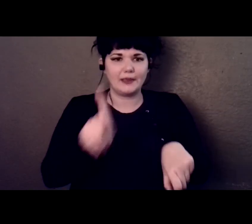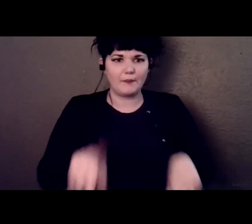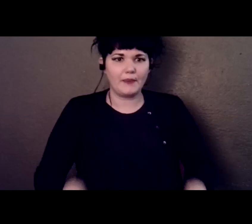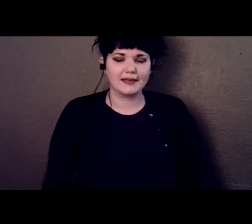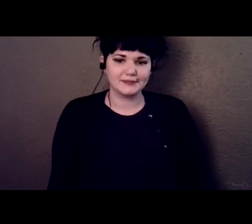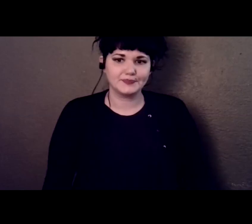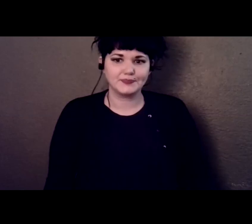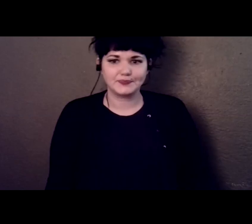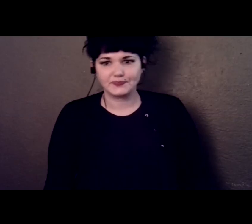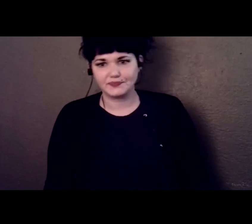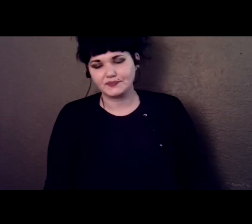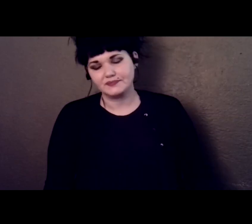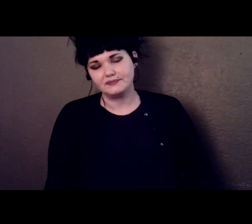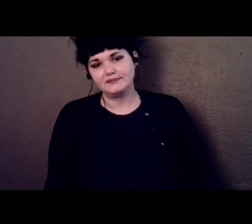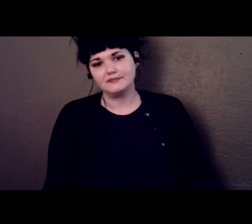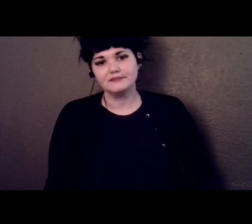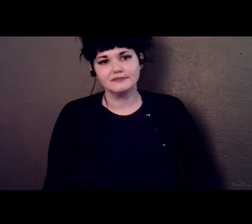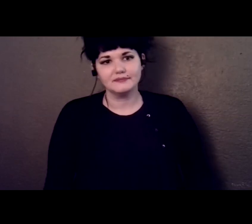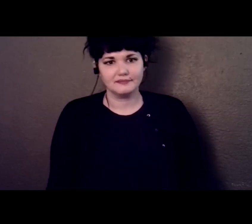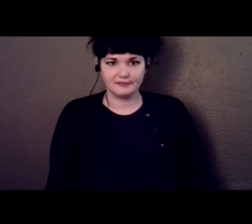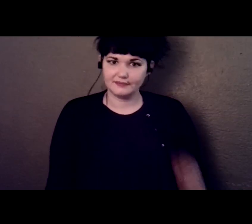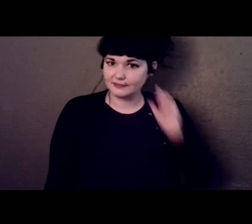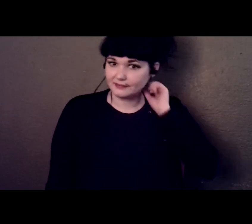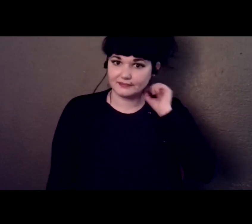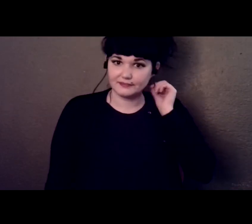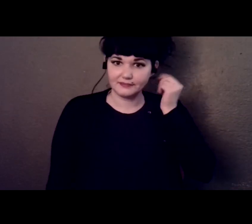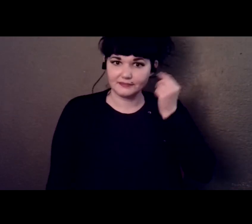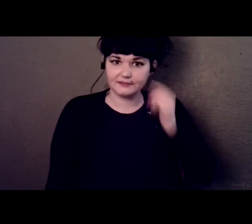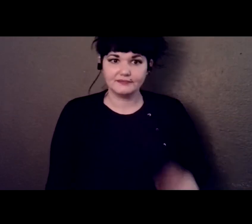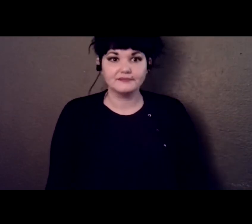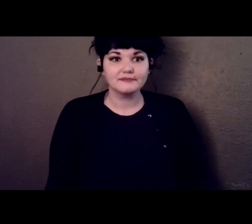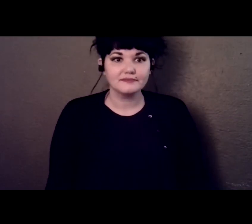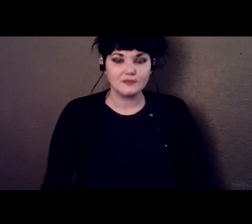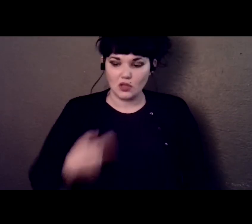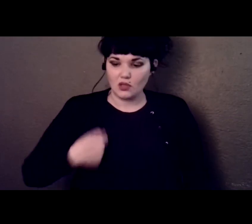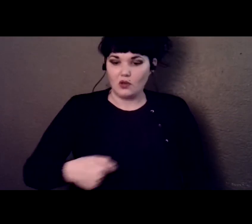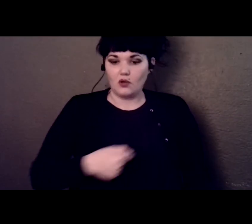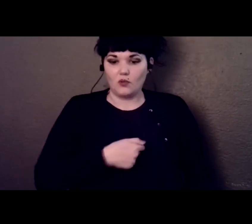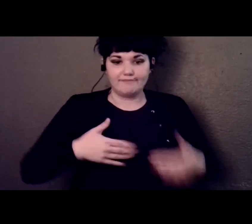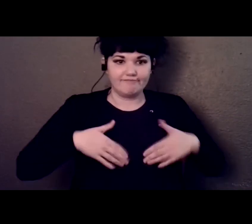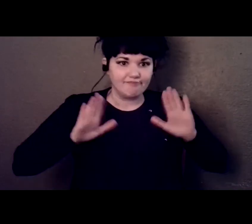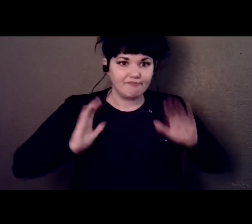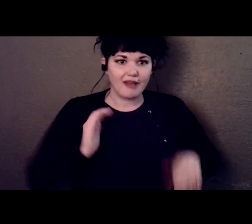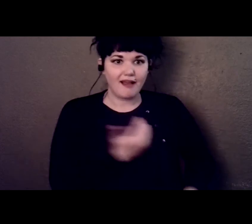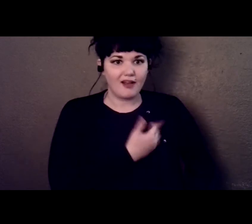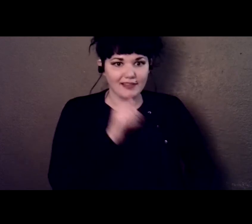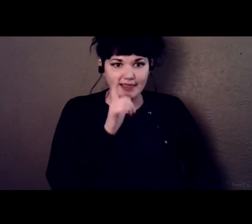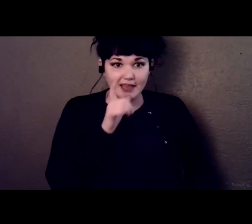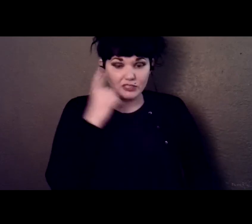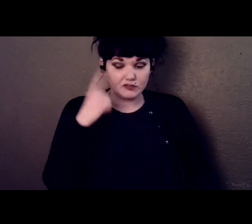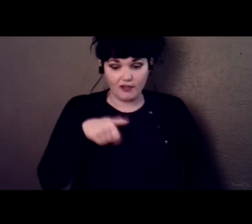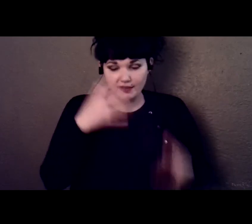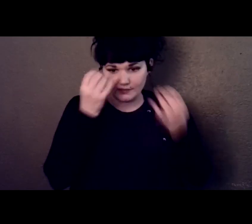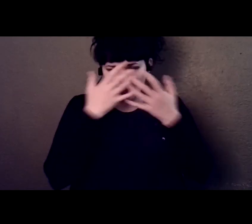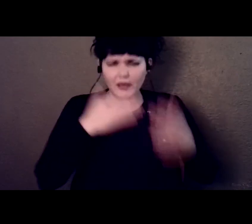lunch, as have I, to communicate this great information. Please feel free to reach out. Many